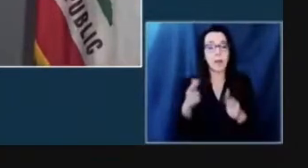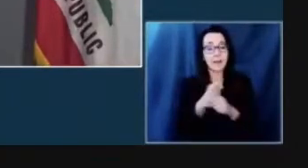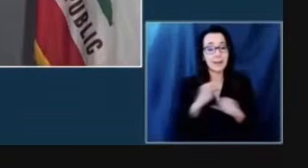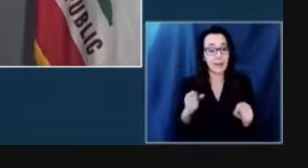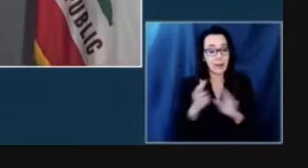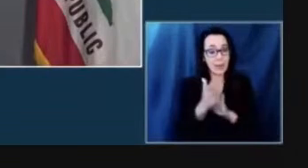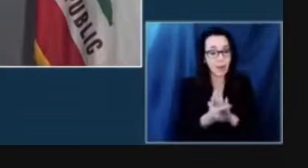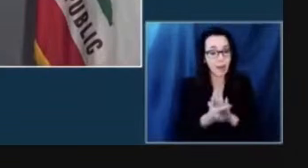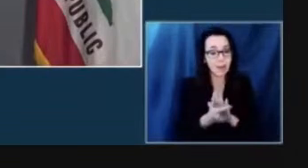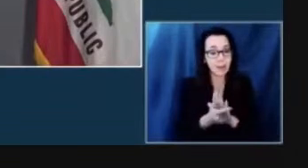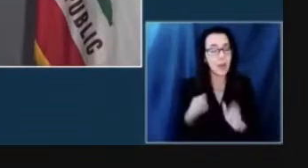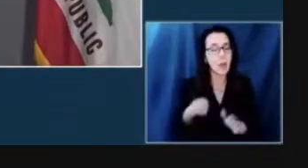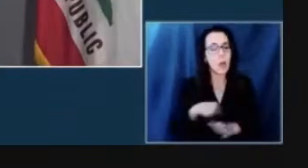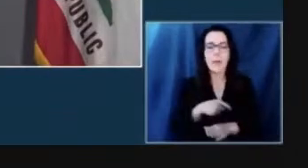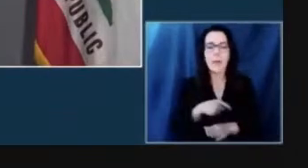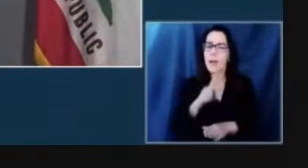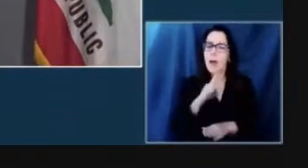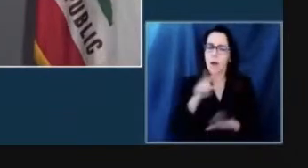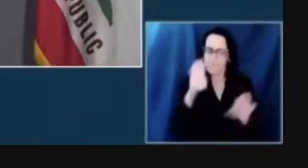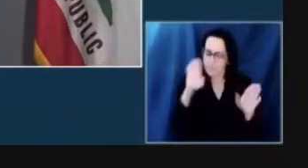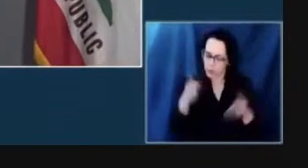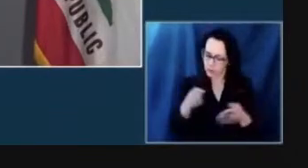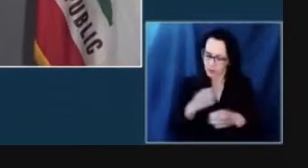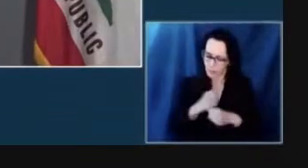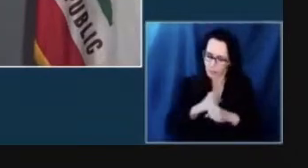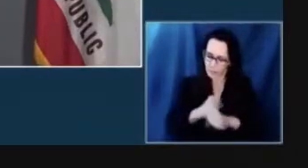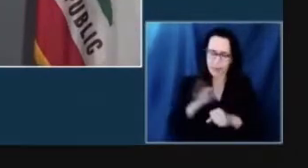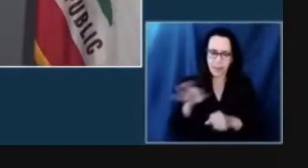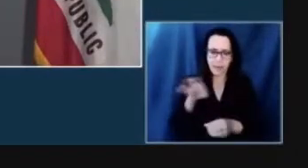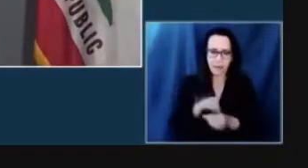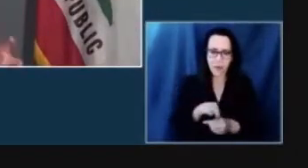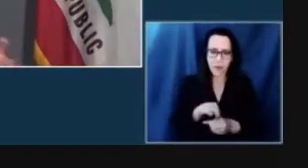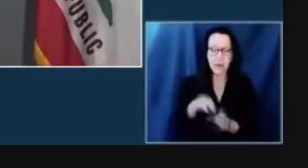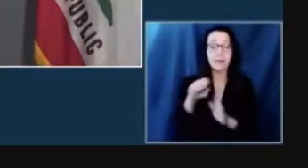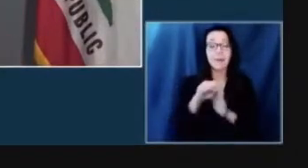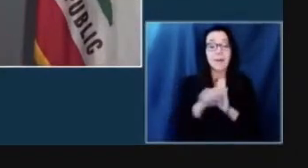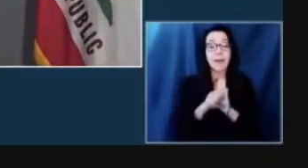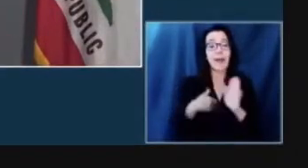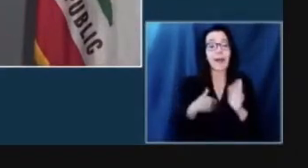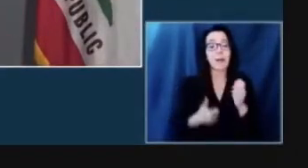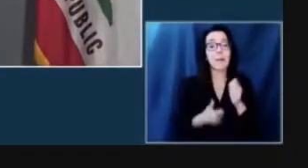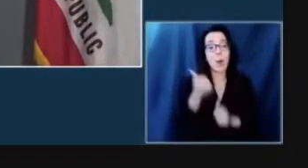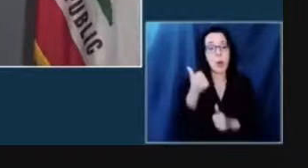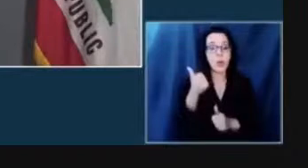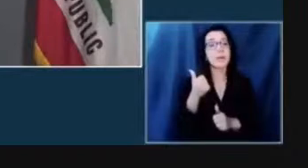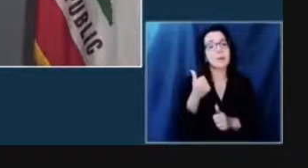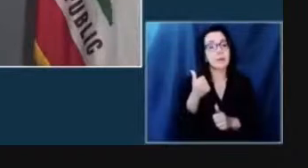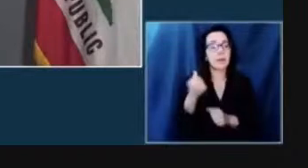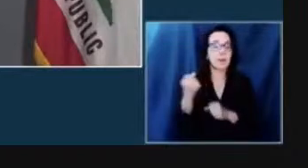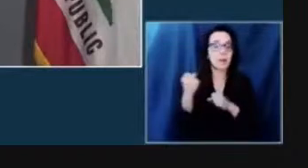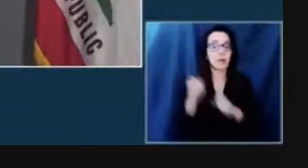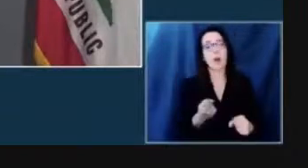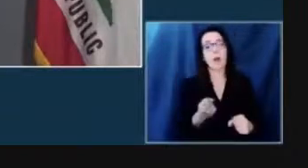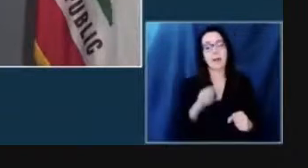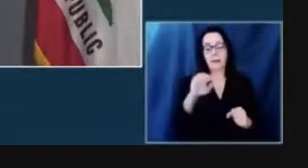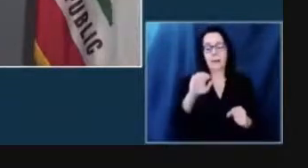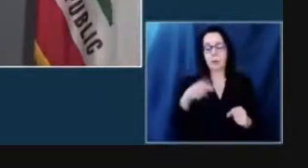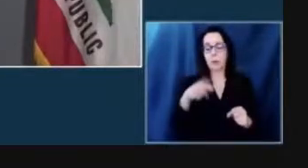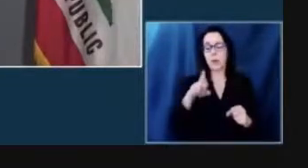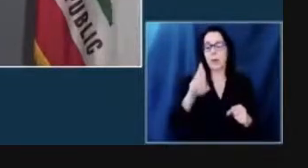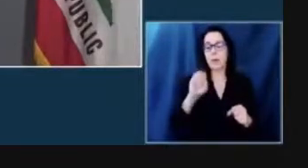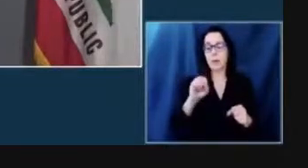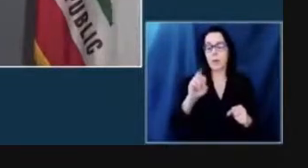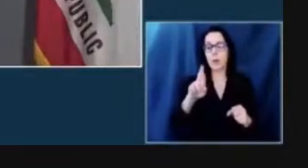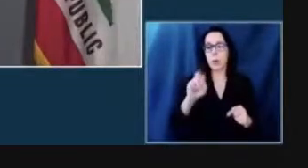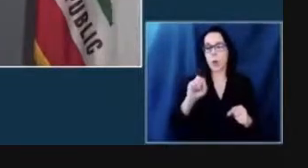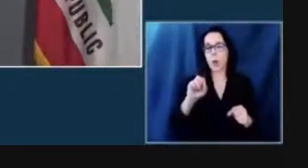we are vigilant about protecting the vote, the state where we have the most expansive reproductive health rights in the nation, and the state where